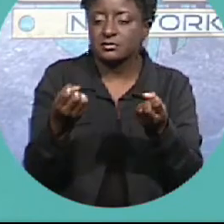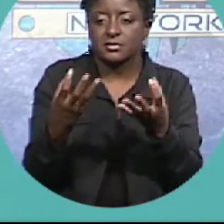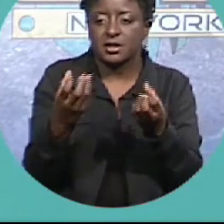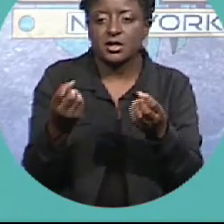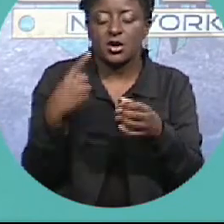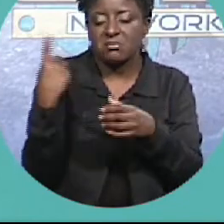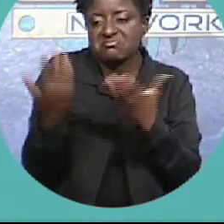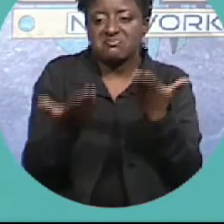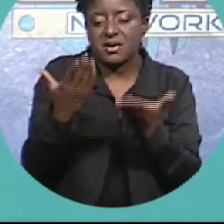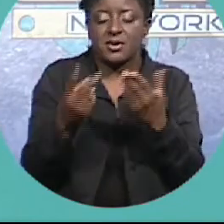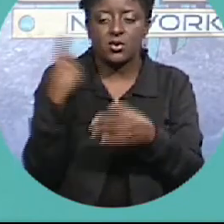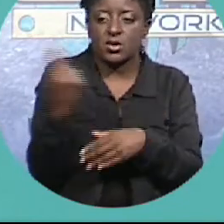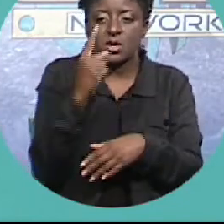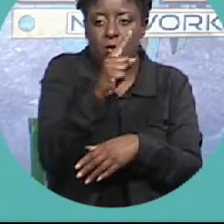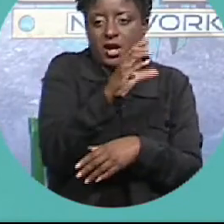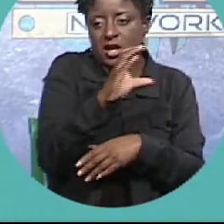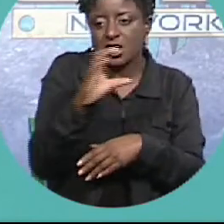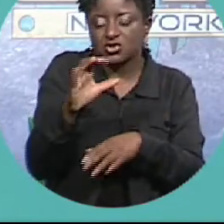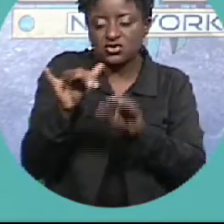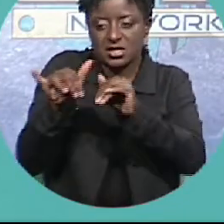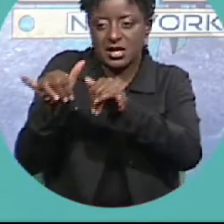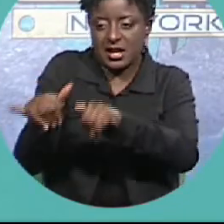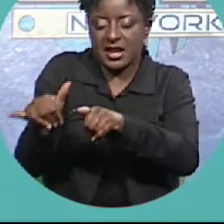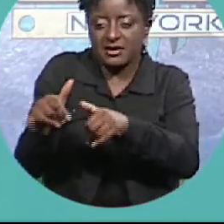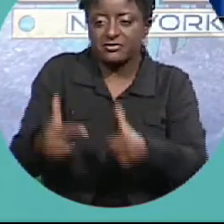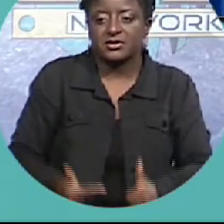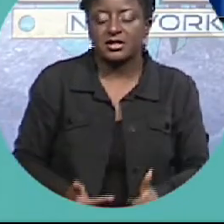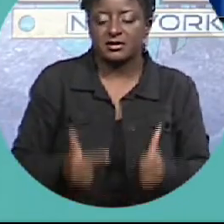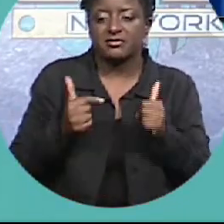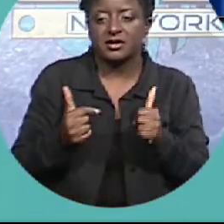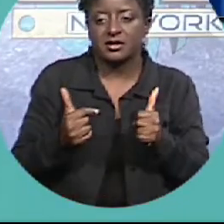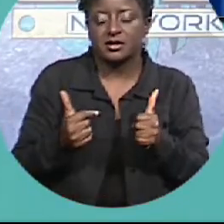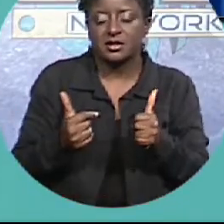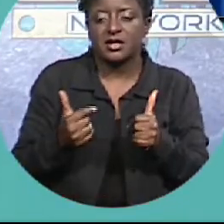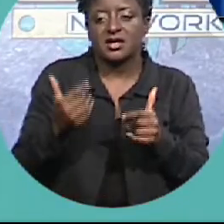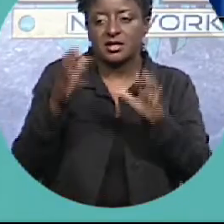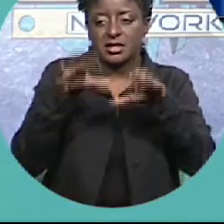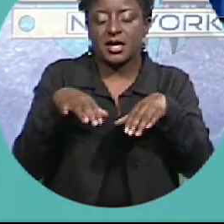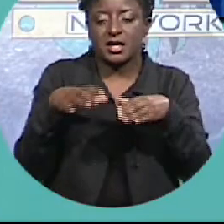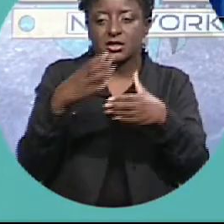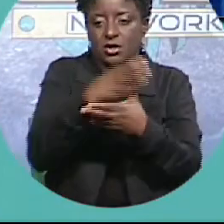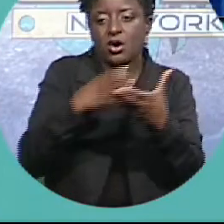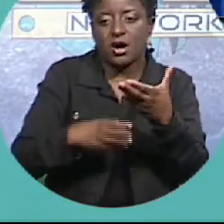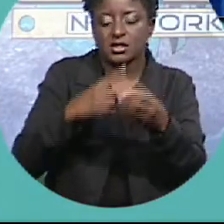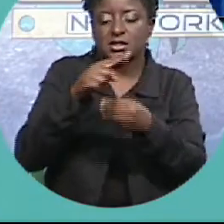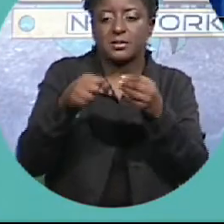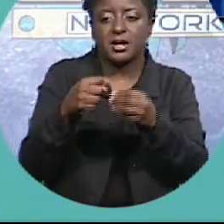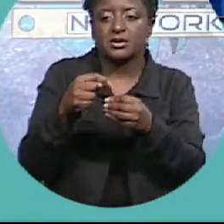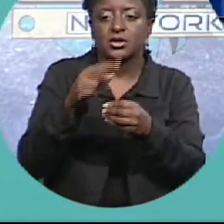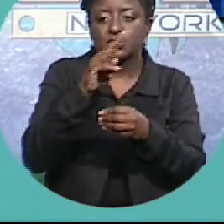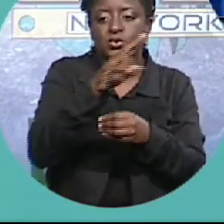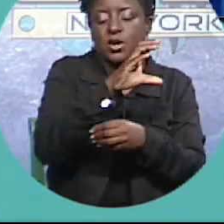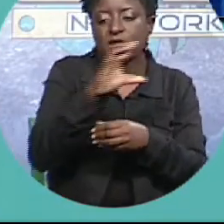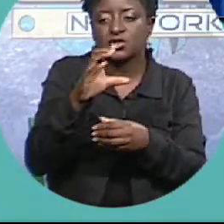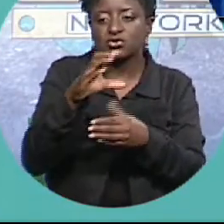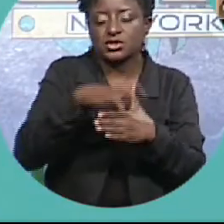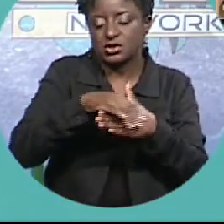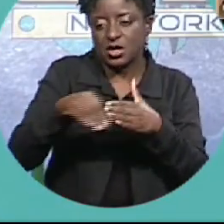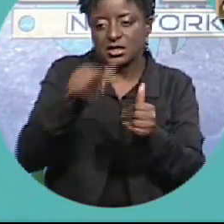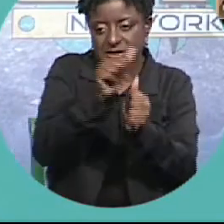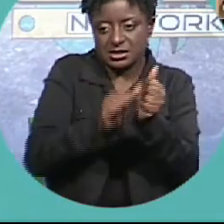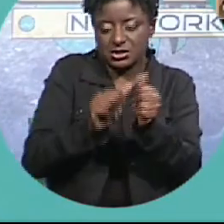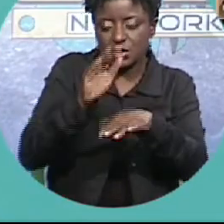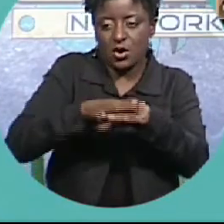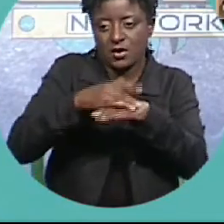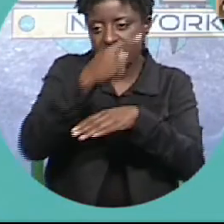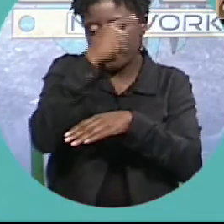in existence. In fact, they're so rare that they can cost around $200 each on the black market. He said, given the circumstances they were found in,